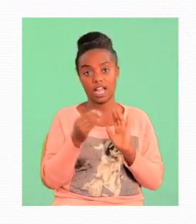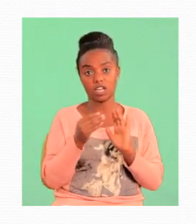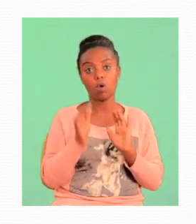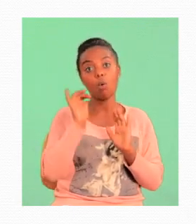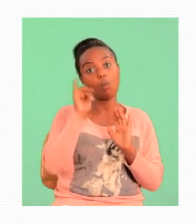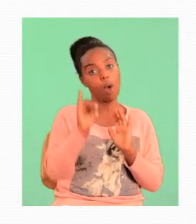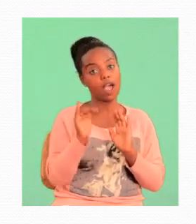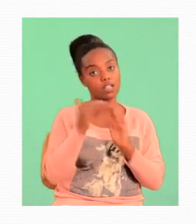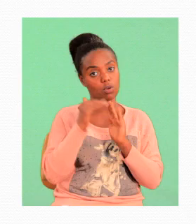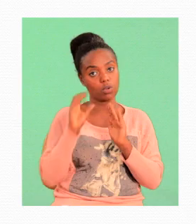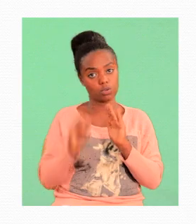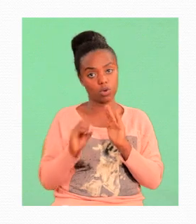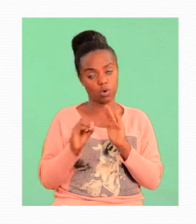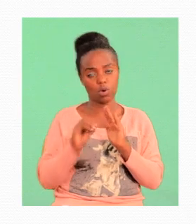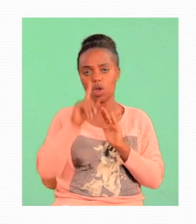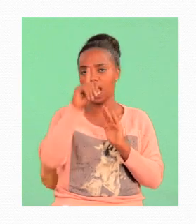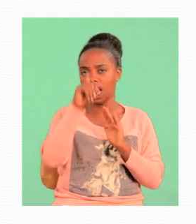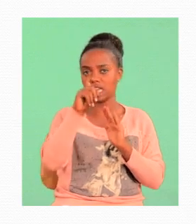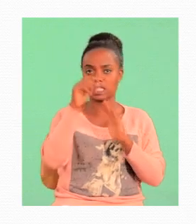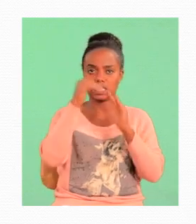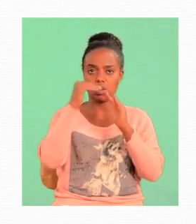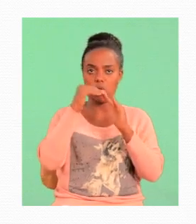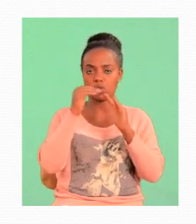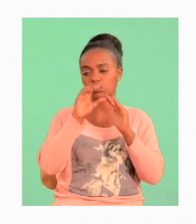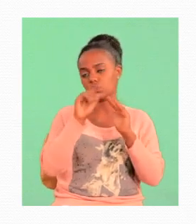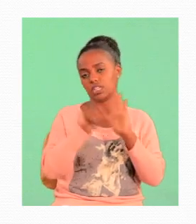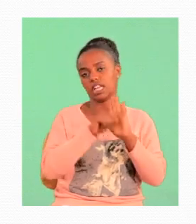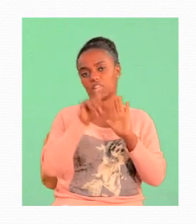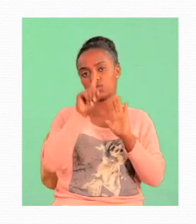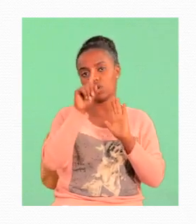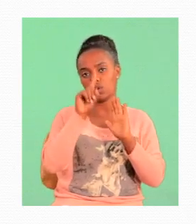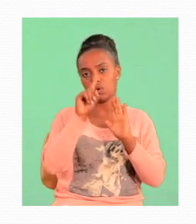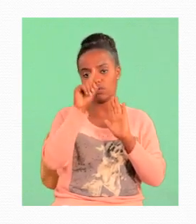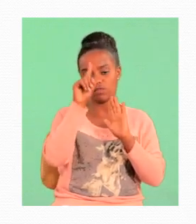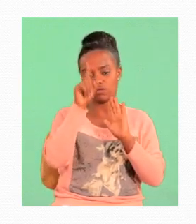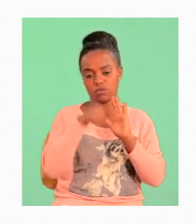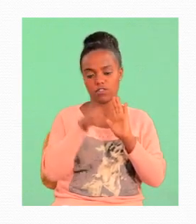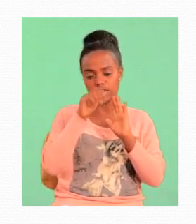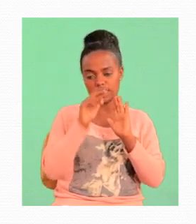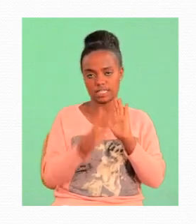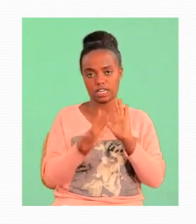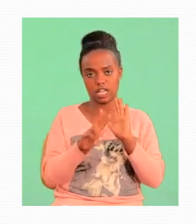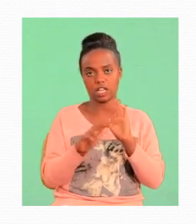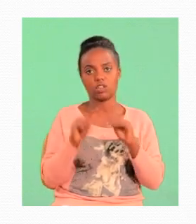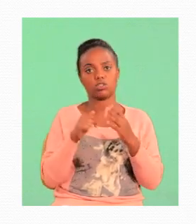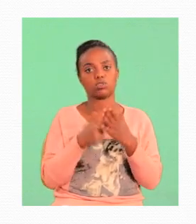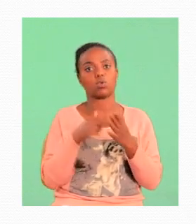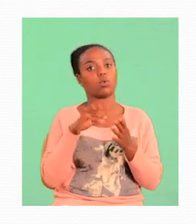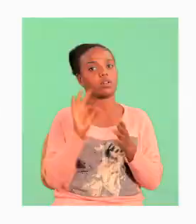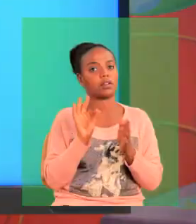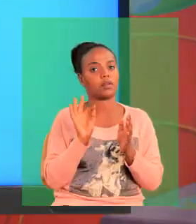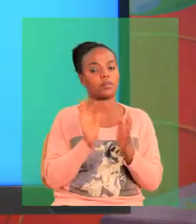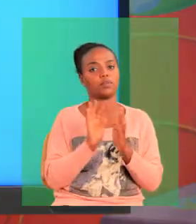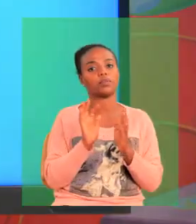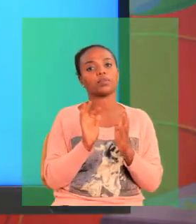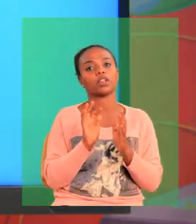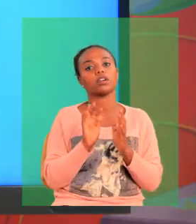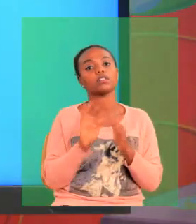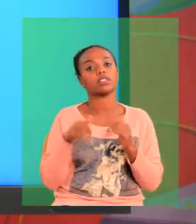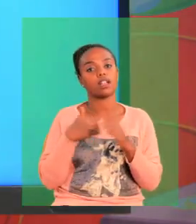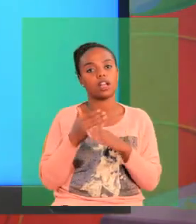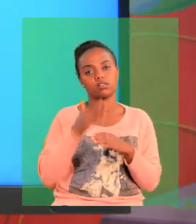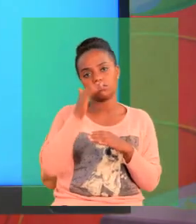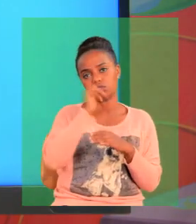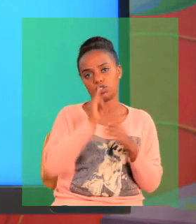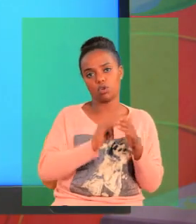is 0, x will be this negative 1 over 3. So you will have this one, and then draw the